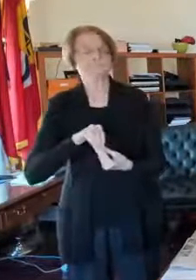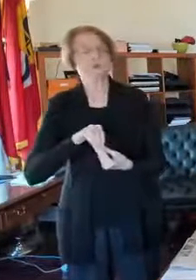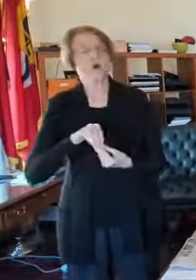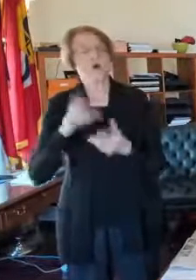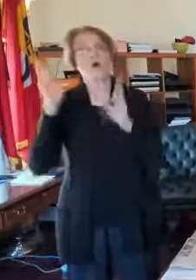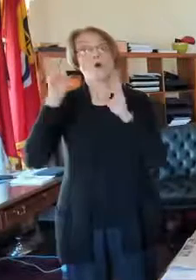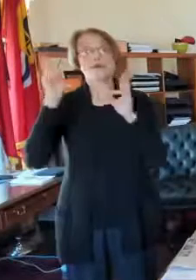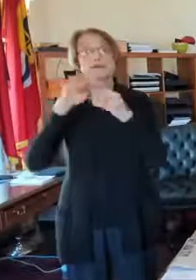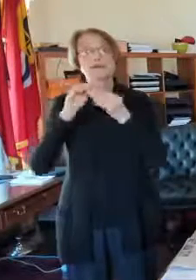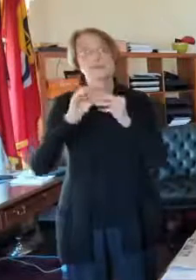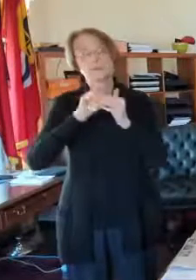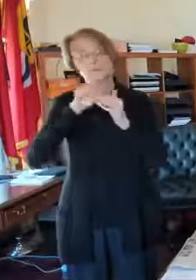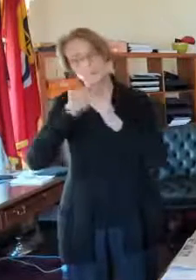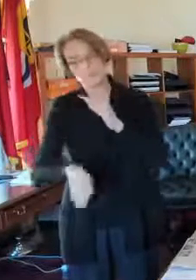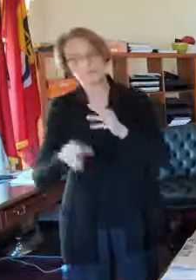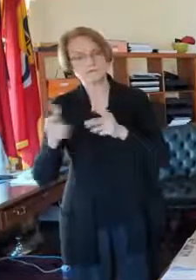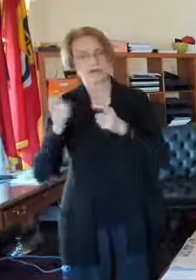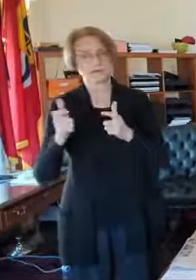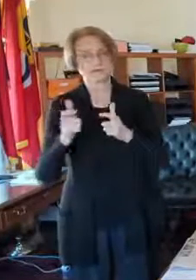but we got to see what those numbers are.